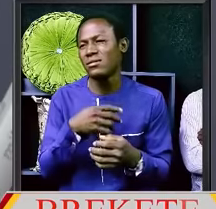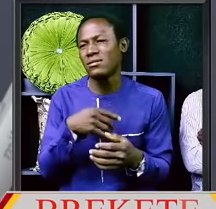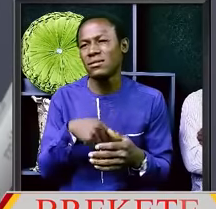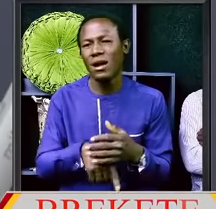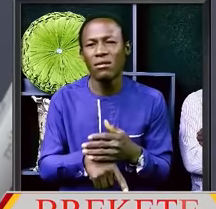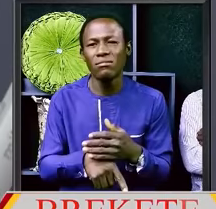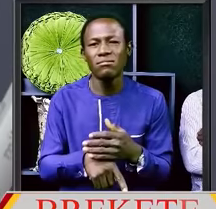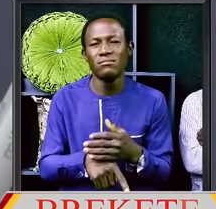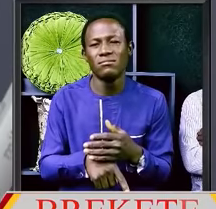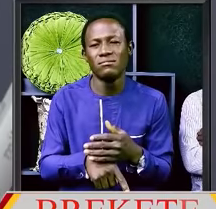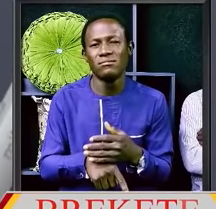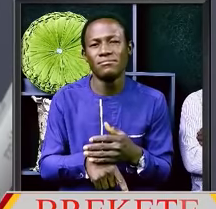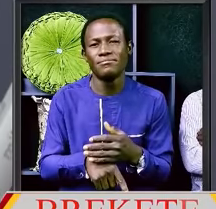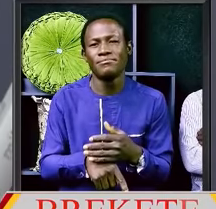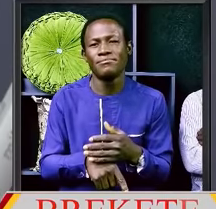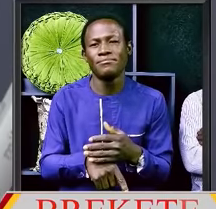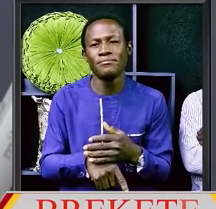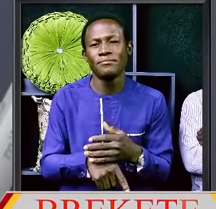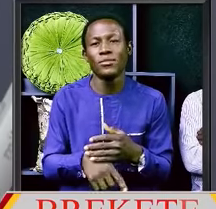So,